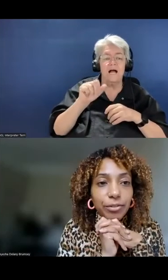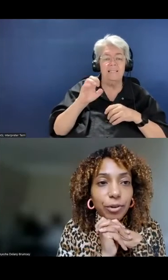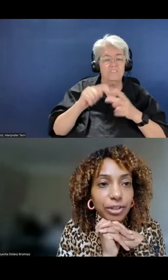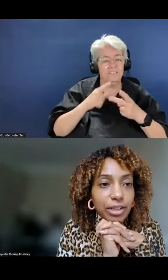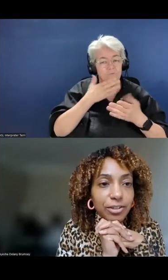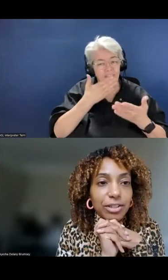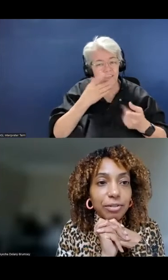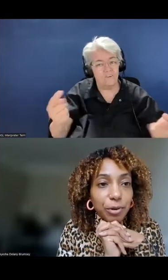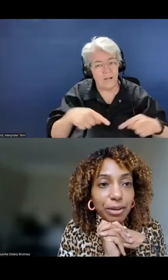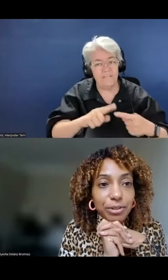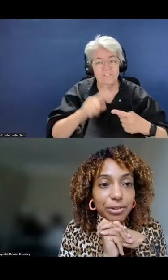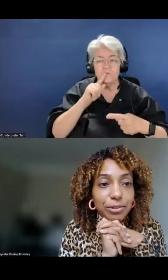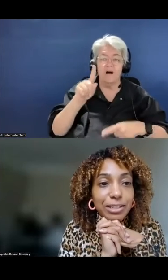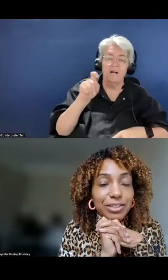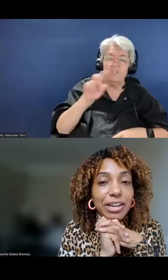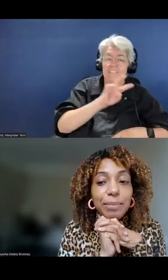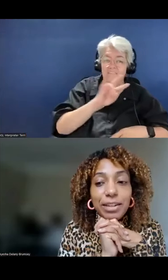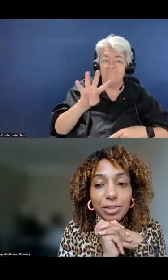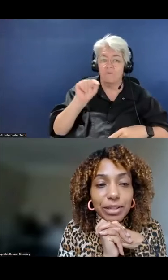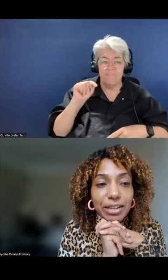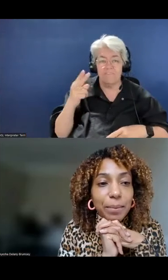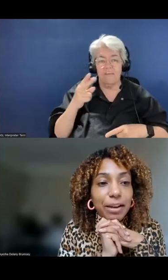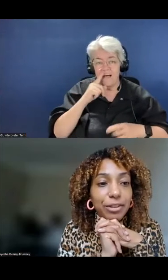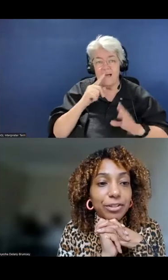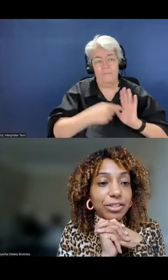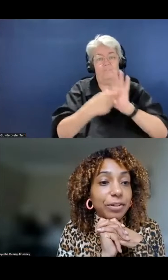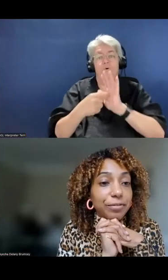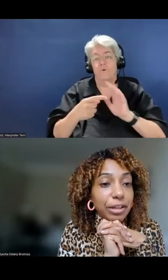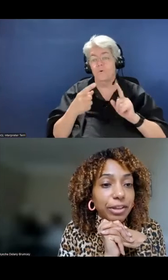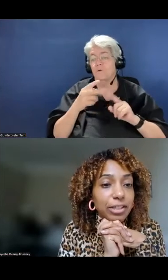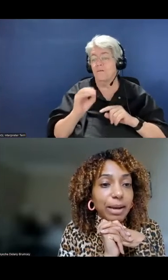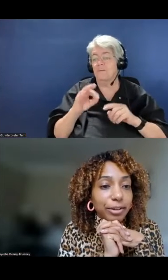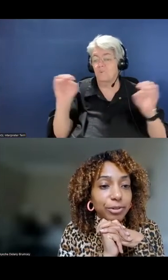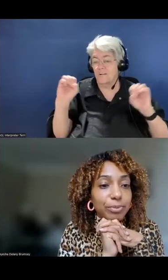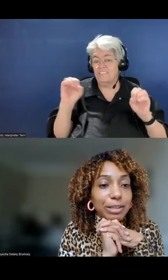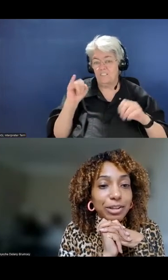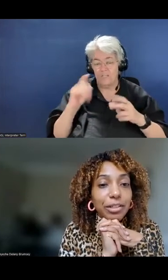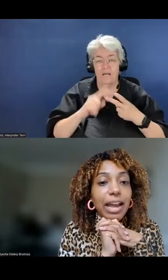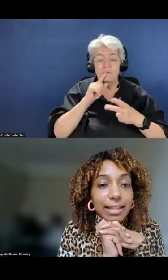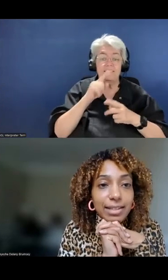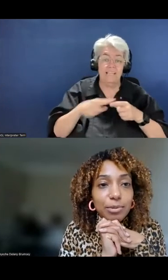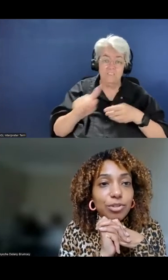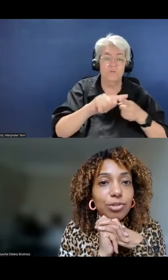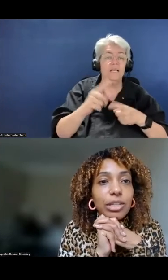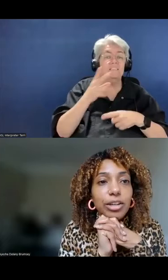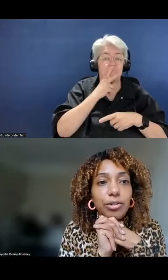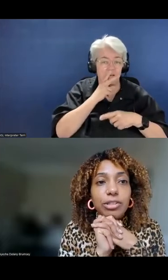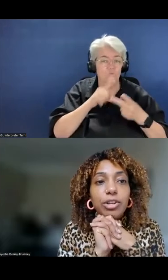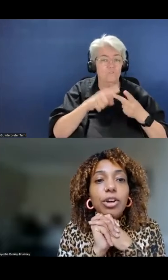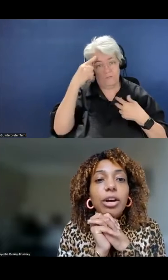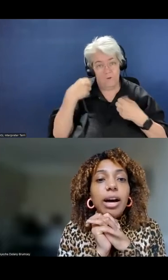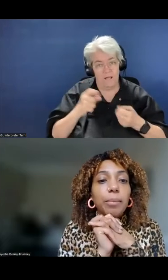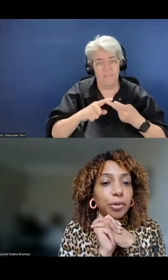here for this 174th episode of the Crisis Jam. Next week, come back for the 175th on tobacco use, mental health, and substance use, thinking